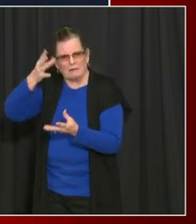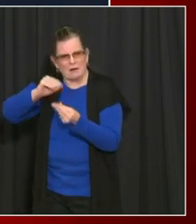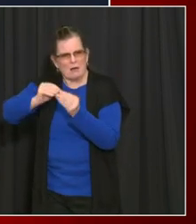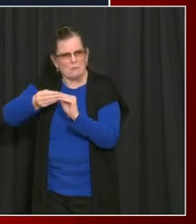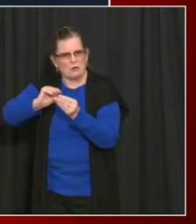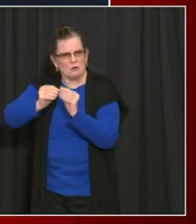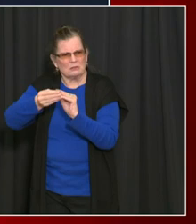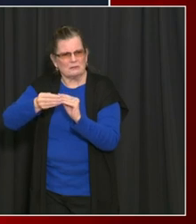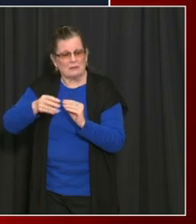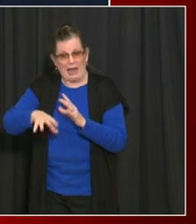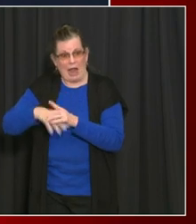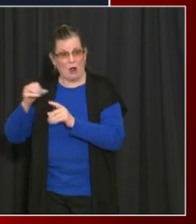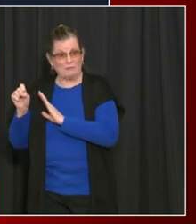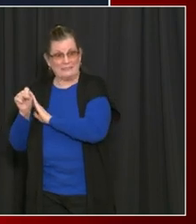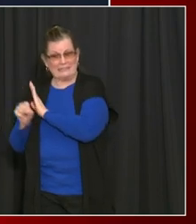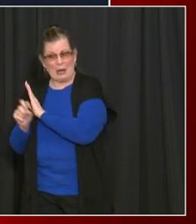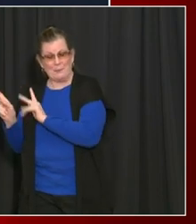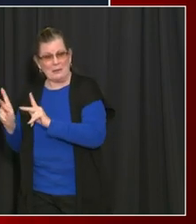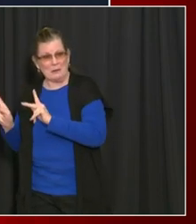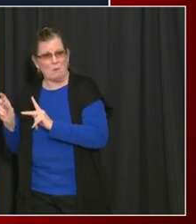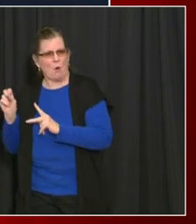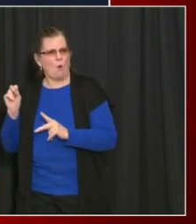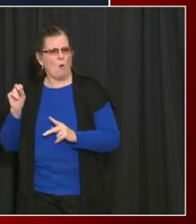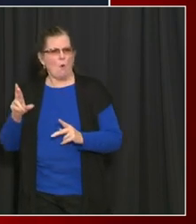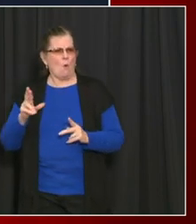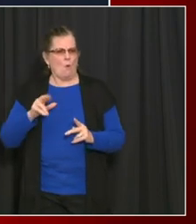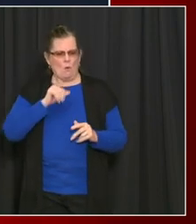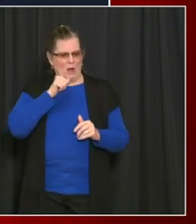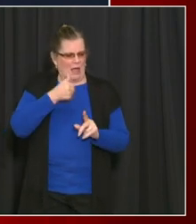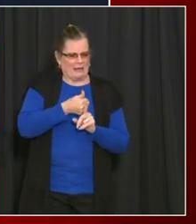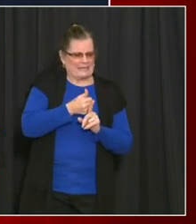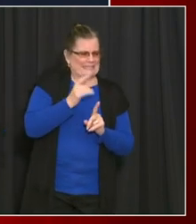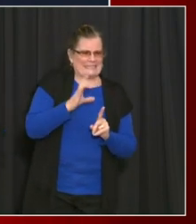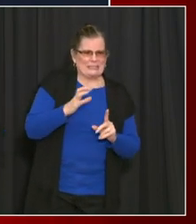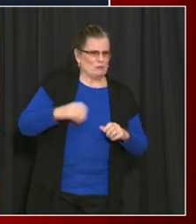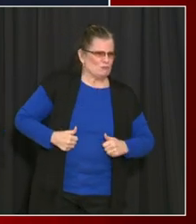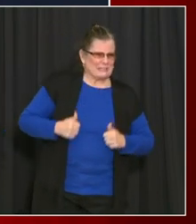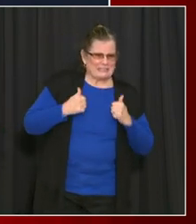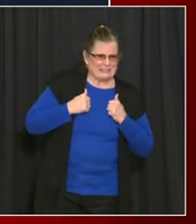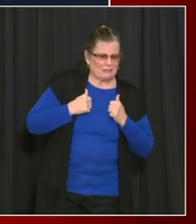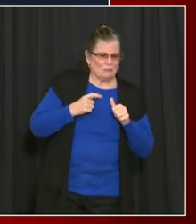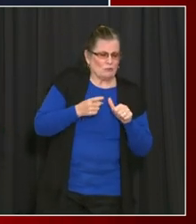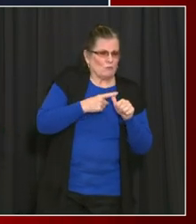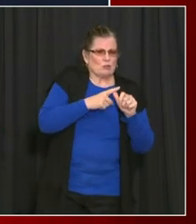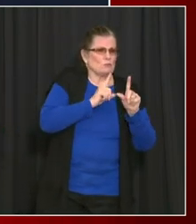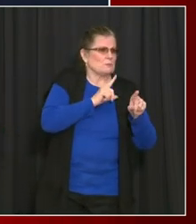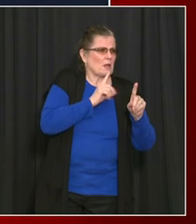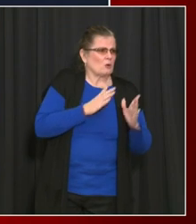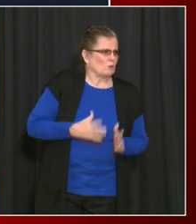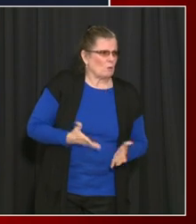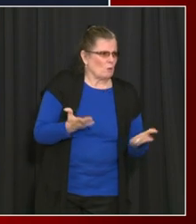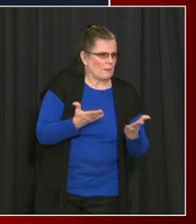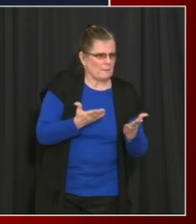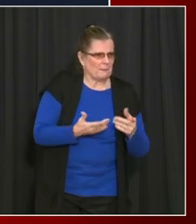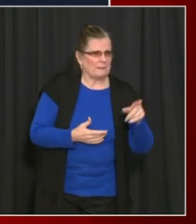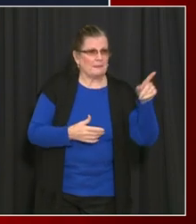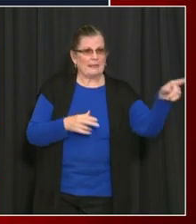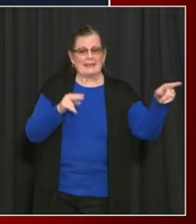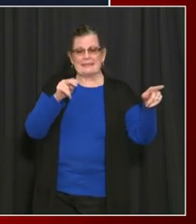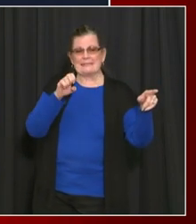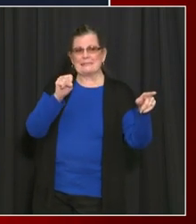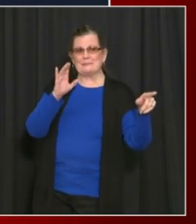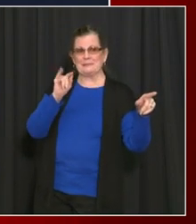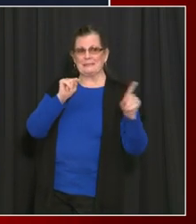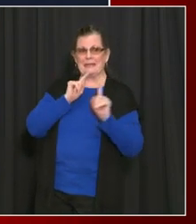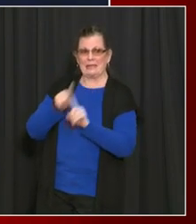you're testing? If somebody a Maryland resident tests positive, do you share that with first responders and investigators? It is accessible through the